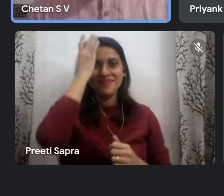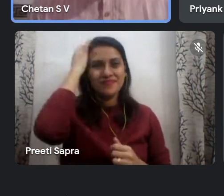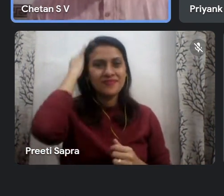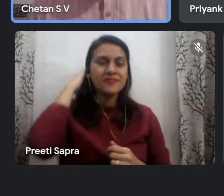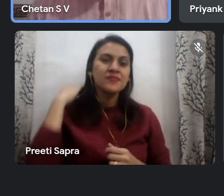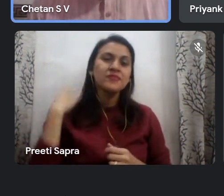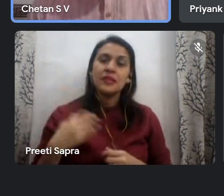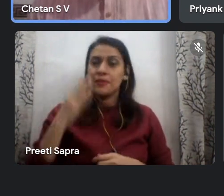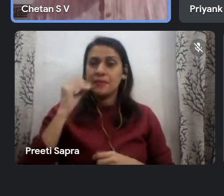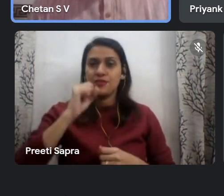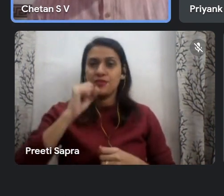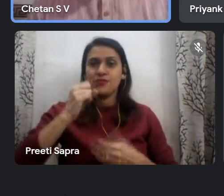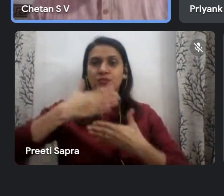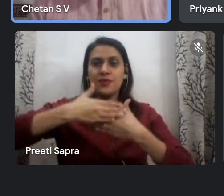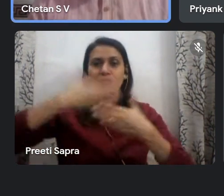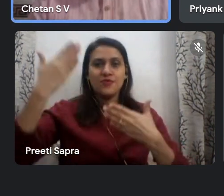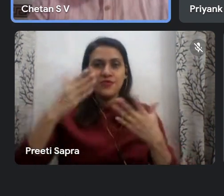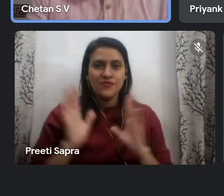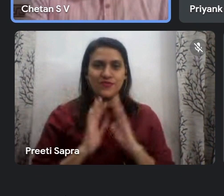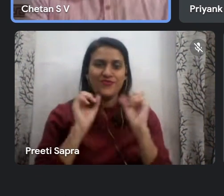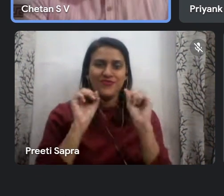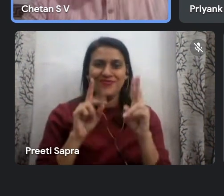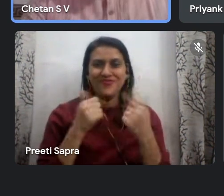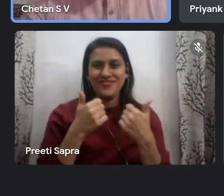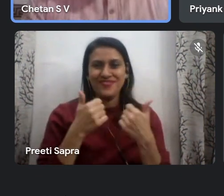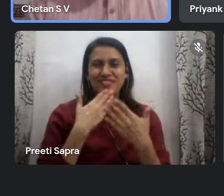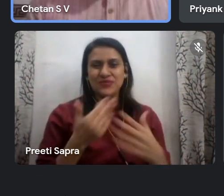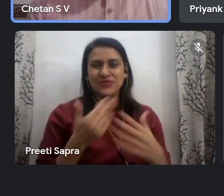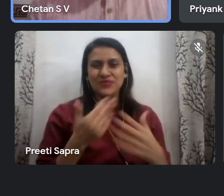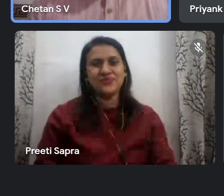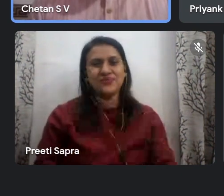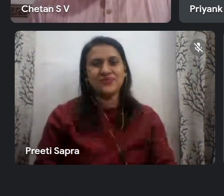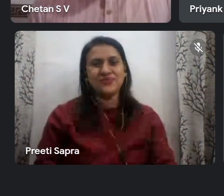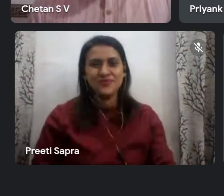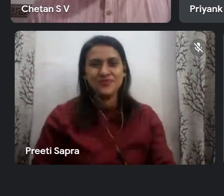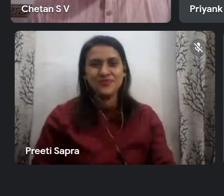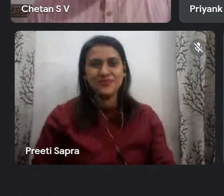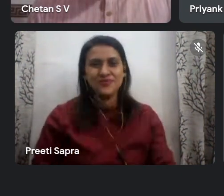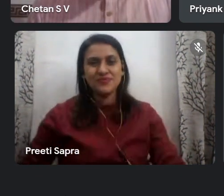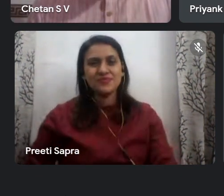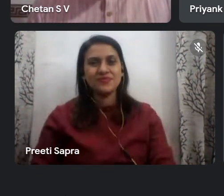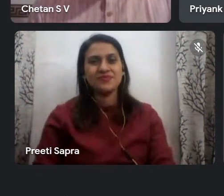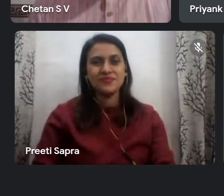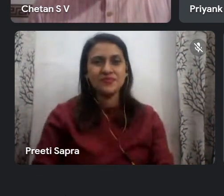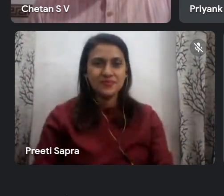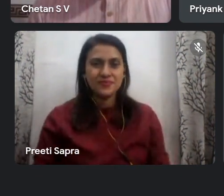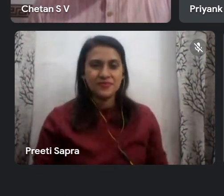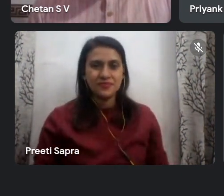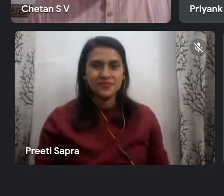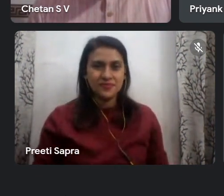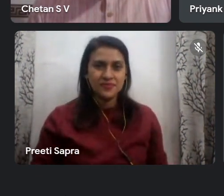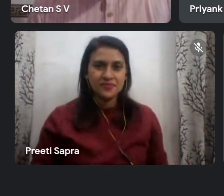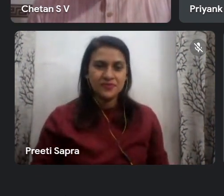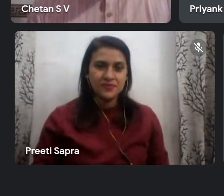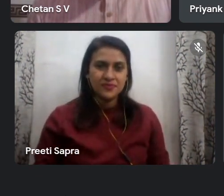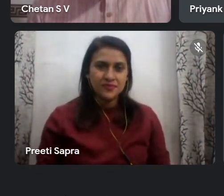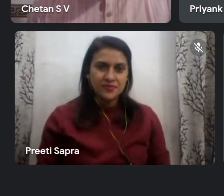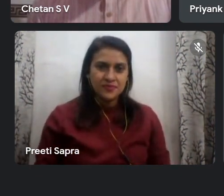can turn on your video if you want. Yes, Yeah. yes. I would like to share a keynote, if that's